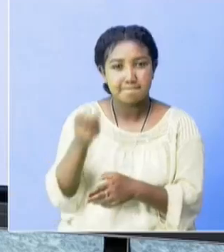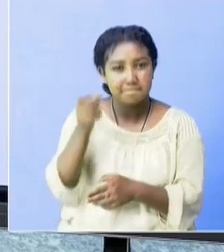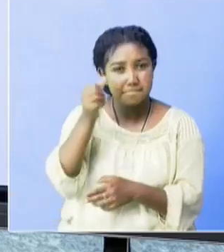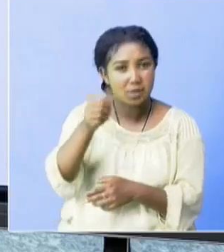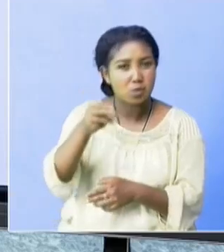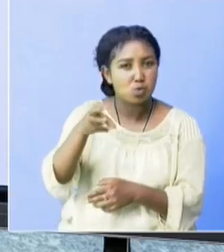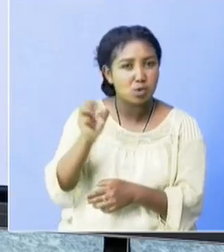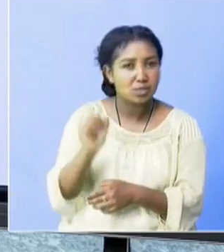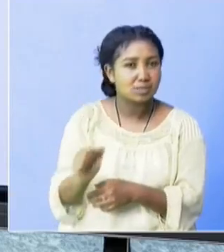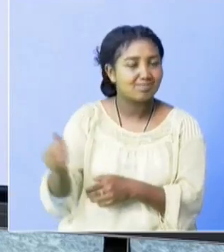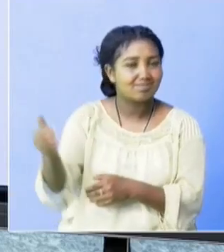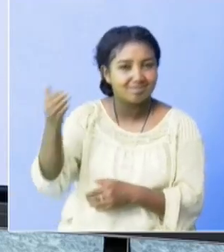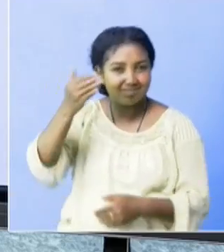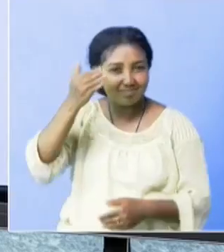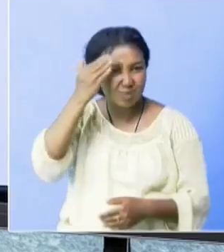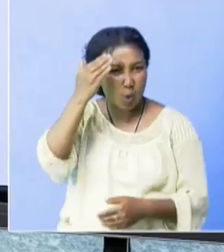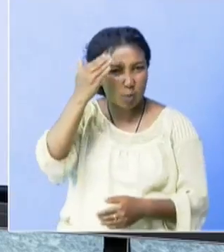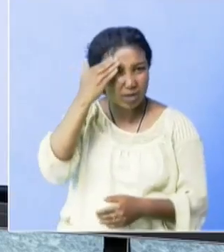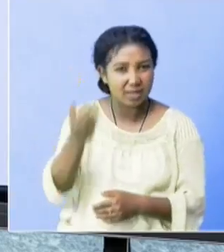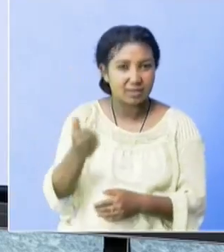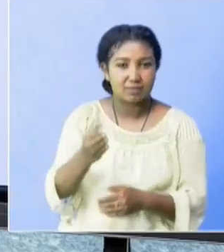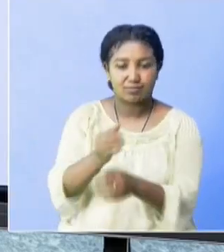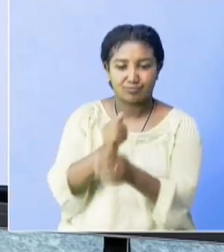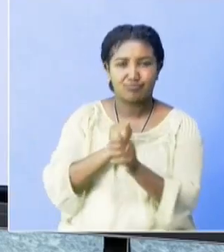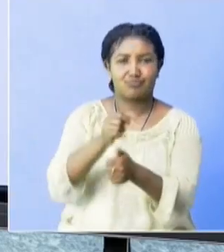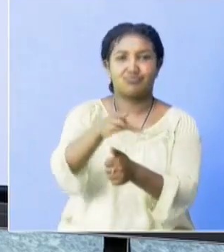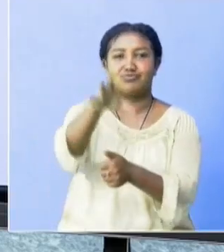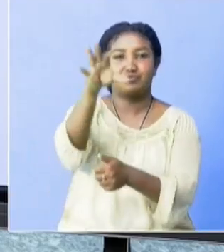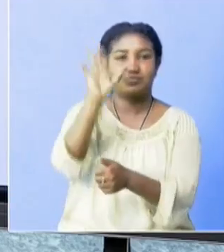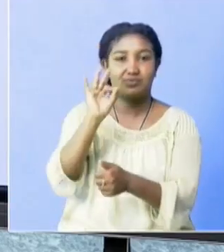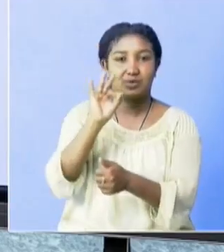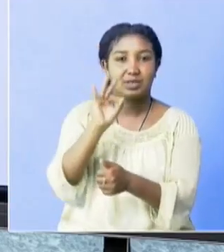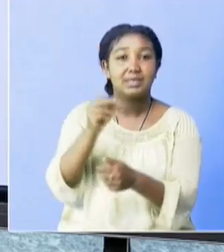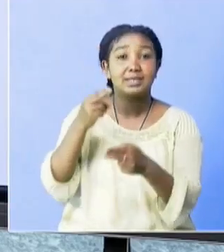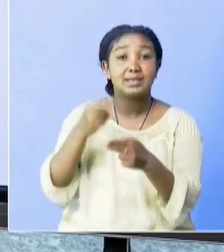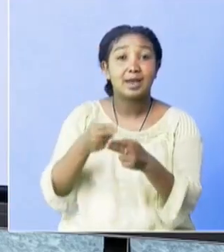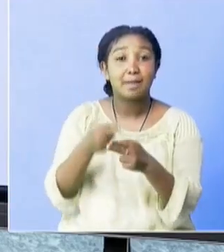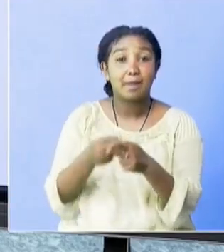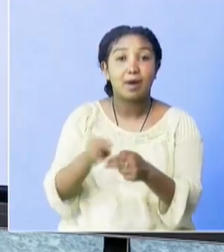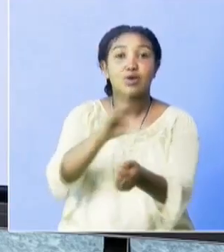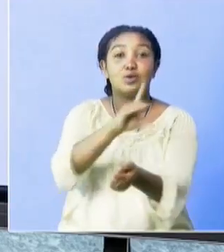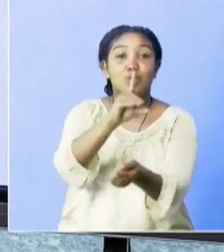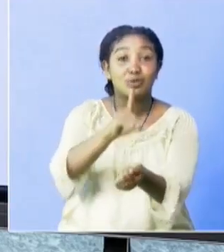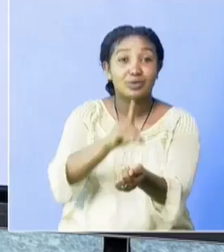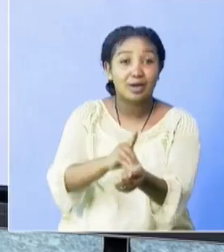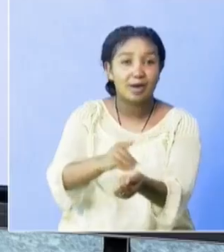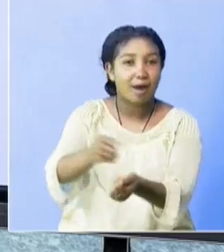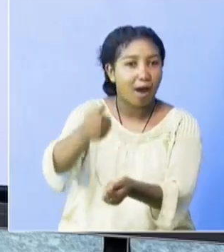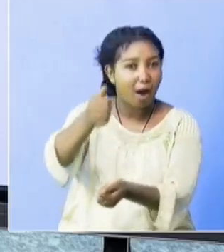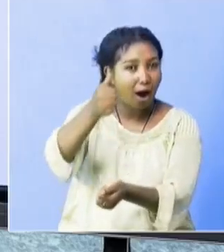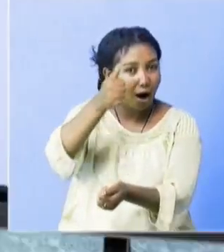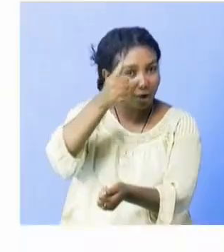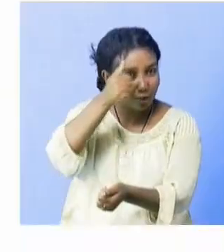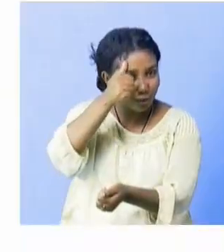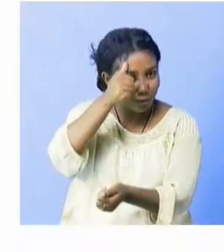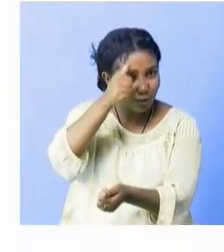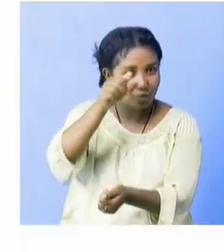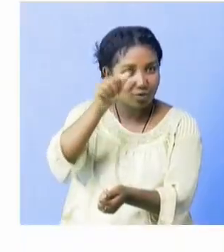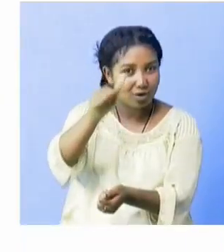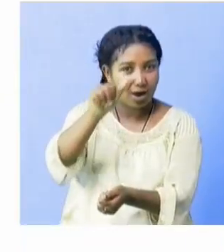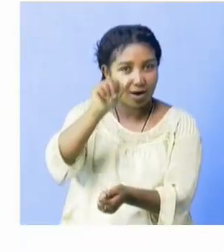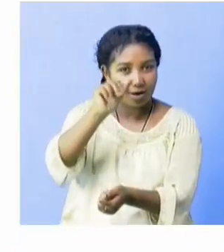was even nominated for Nobel Prize. His name is Dr. Aklilu Lemma. His name is